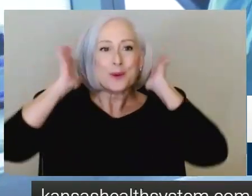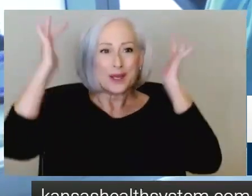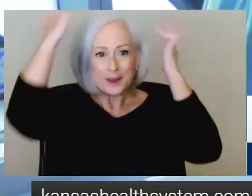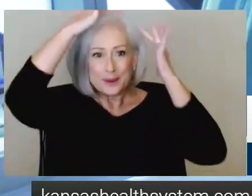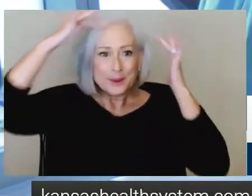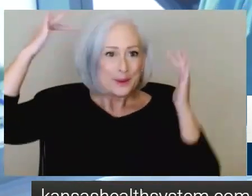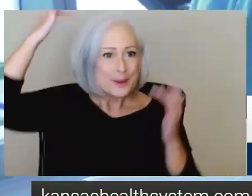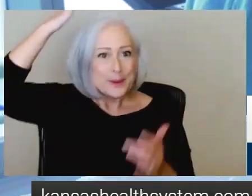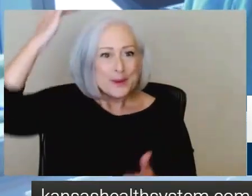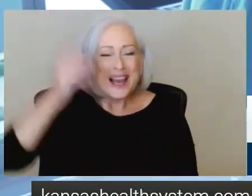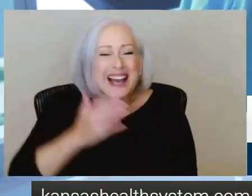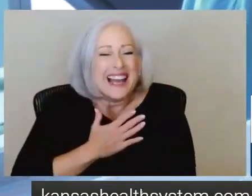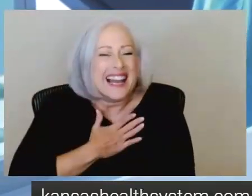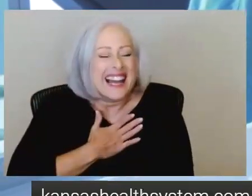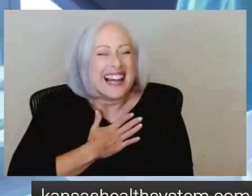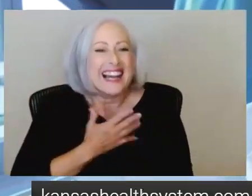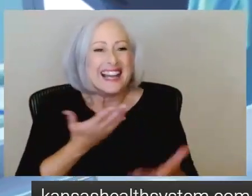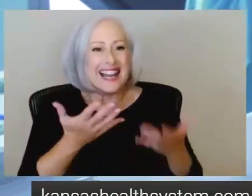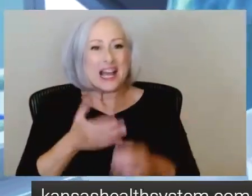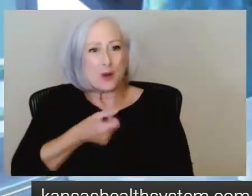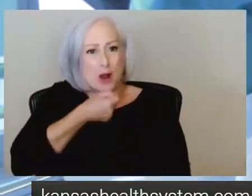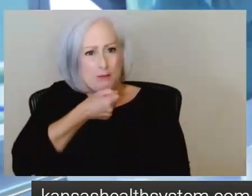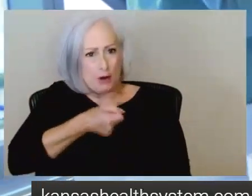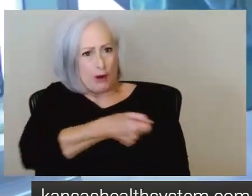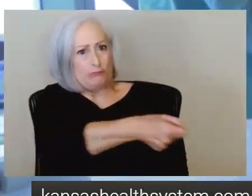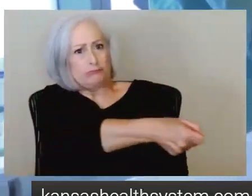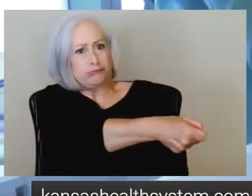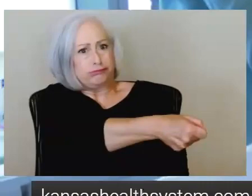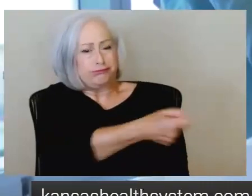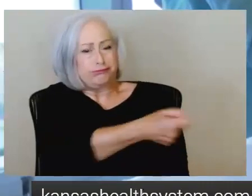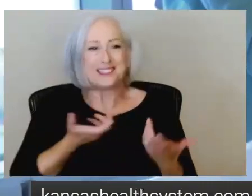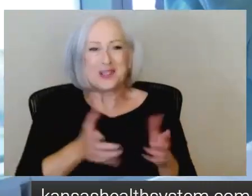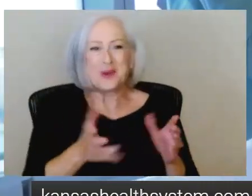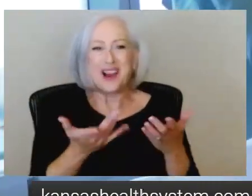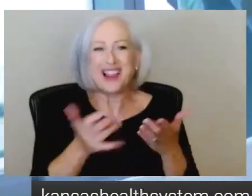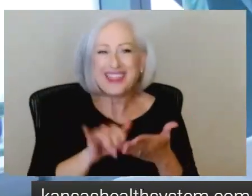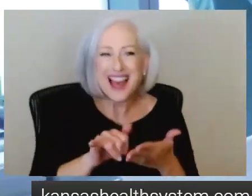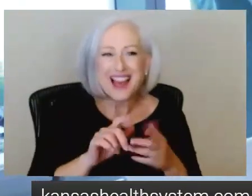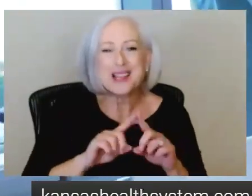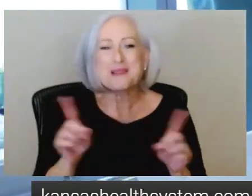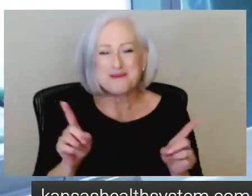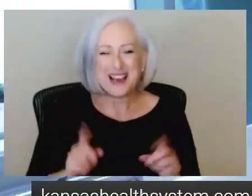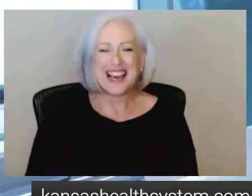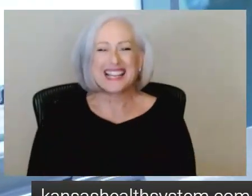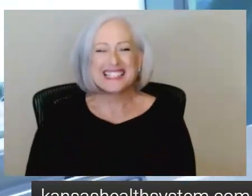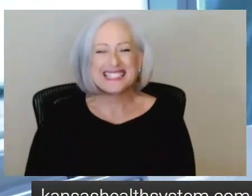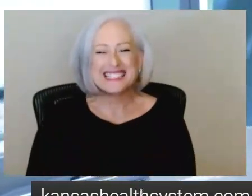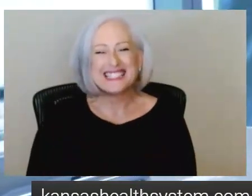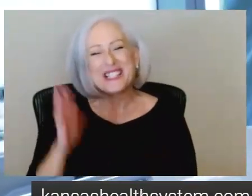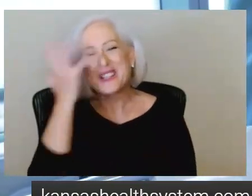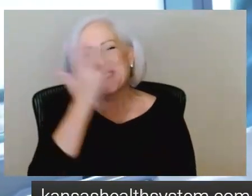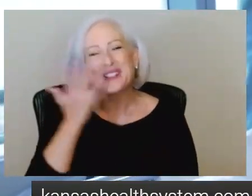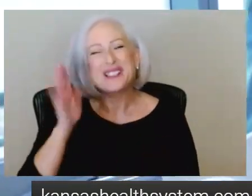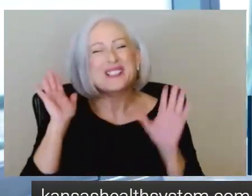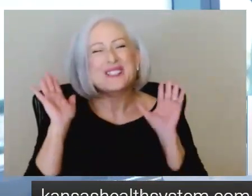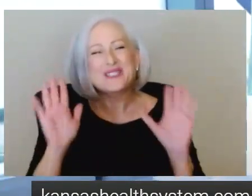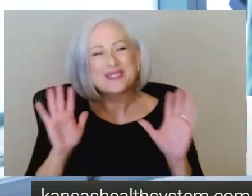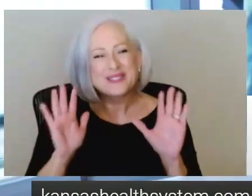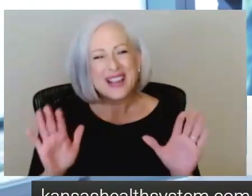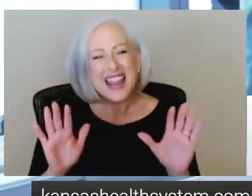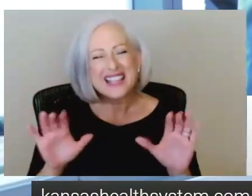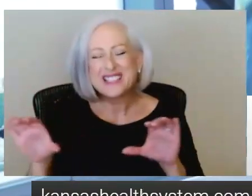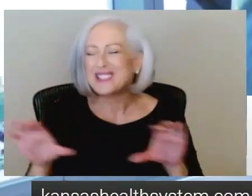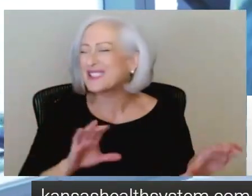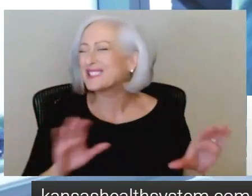I don't want to stick my microphone in there while the doctors are doing their stuff, but you look great. You're doing